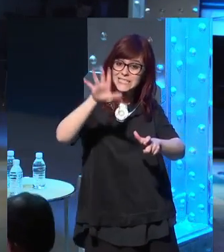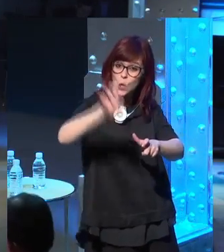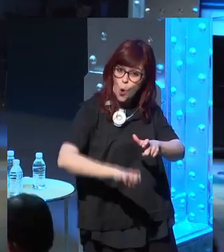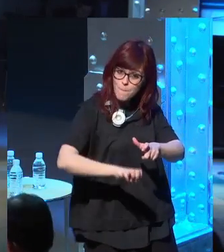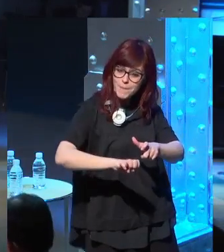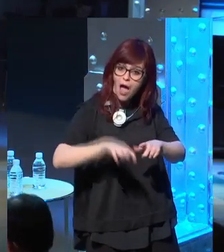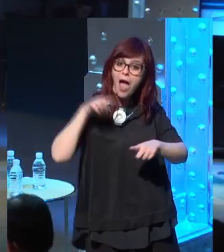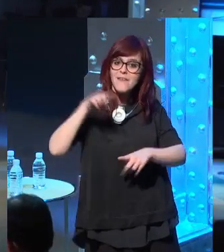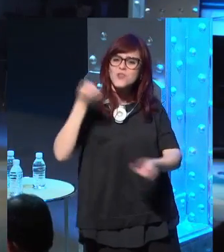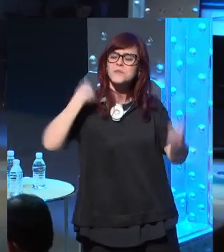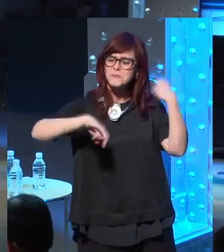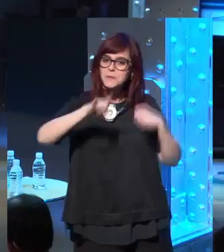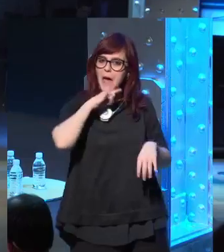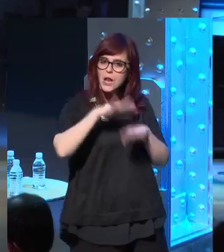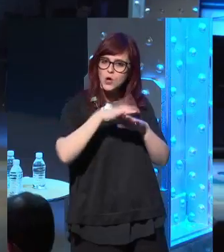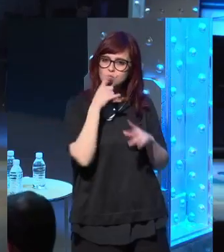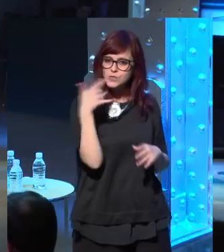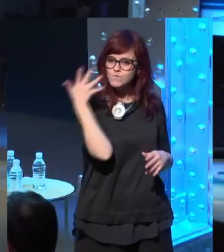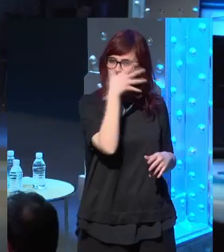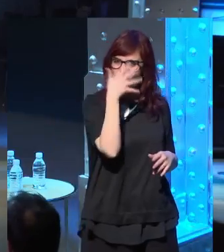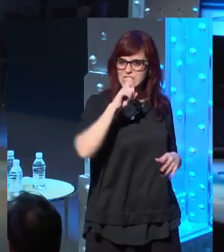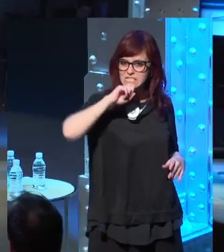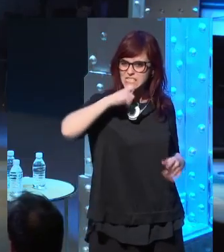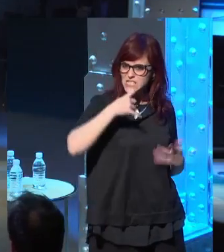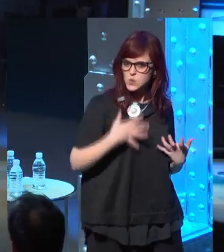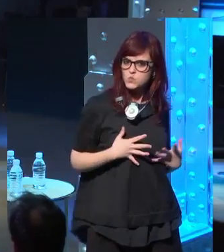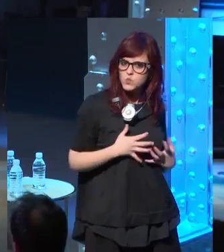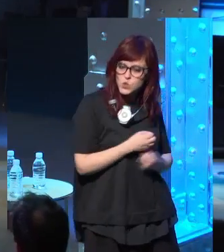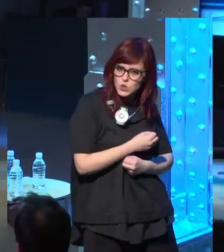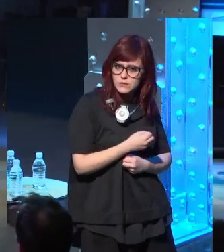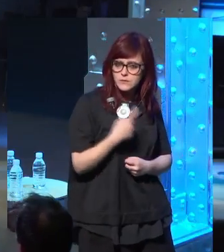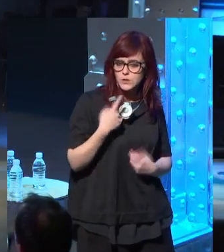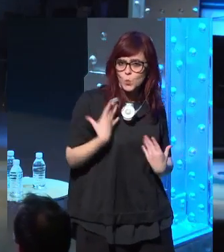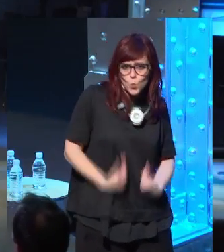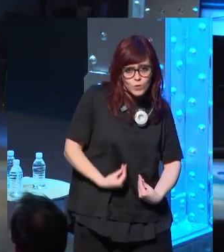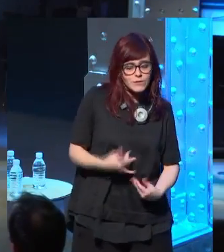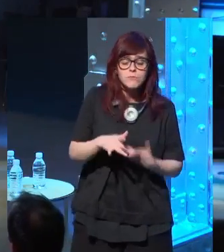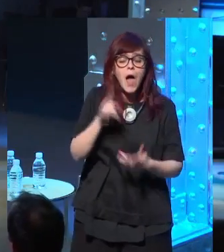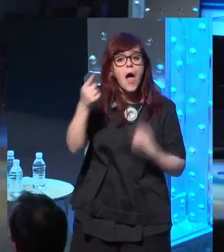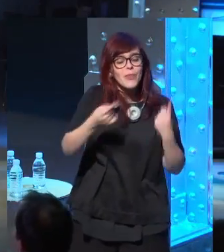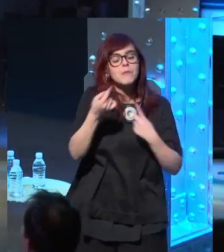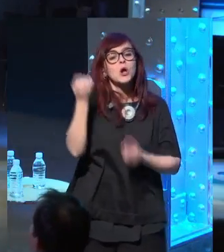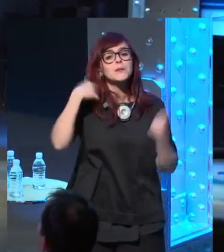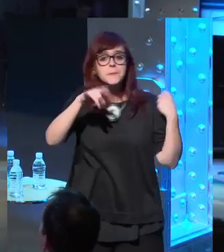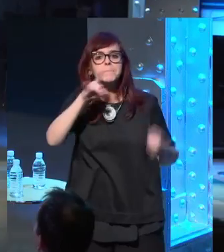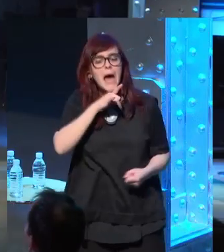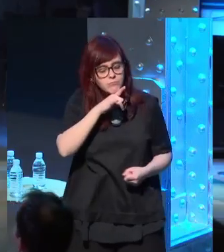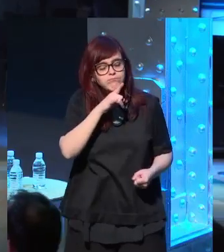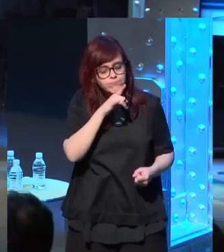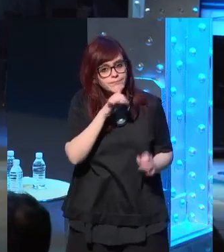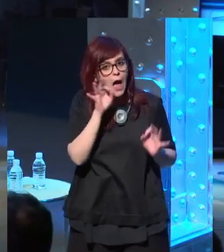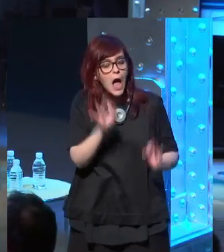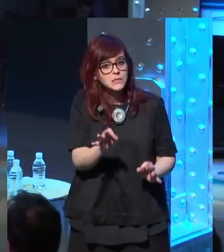to resentment, and in some cases to air rage. I also wanted to talk a little